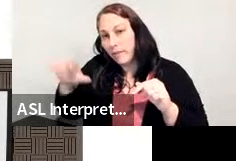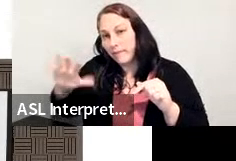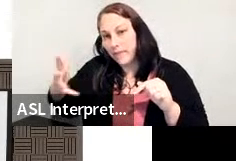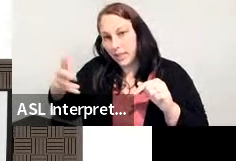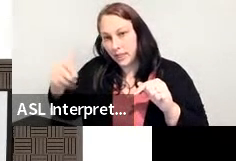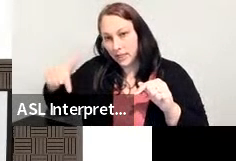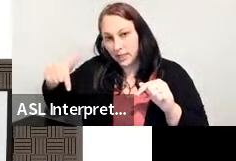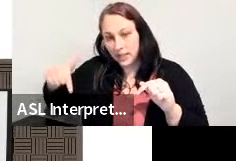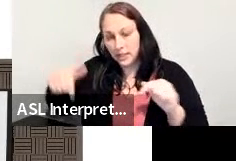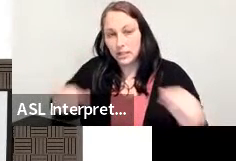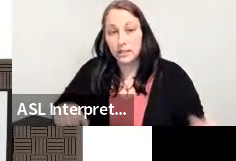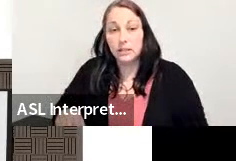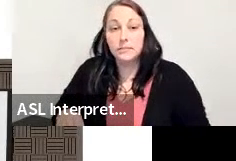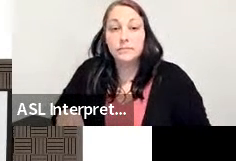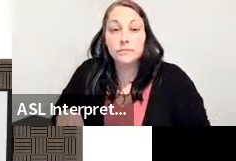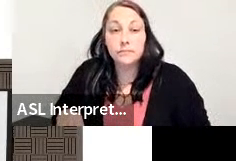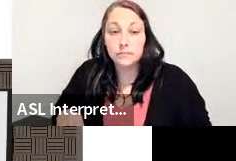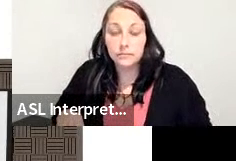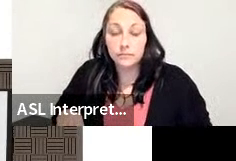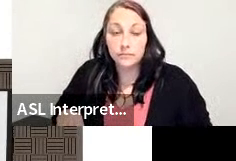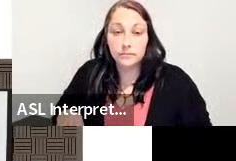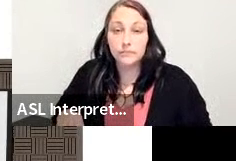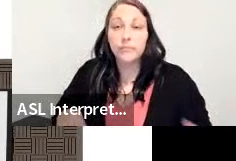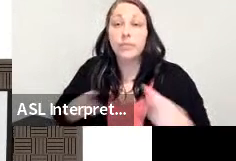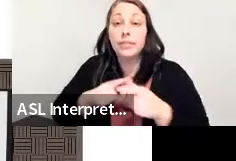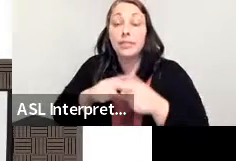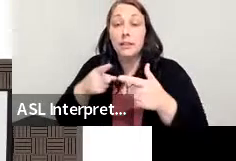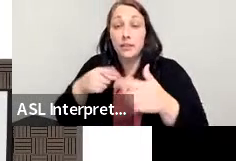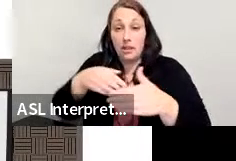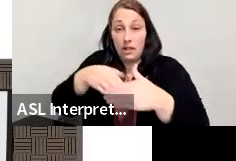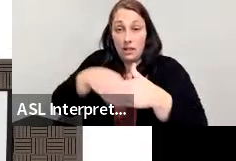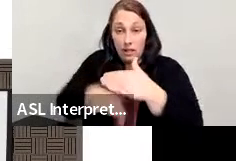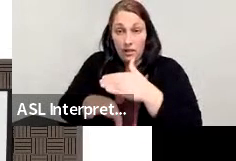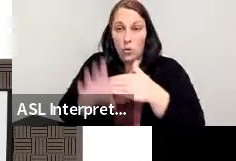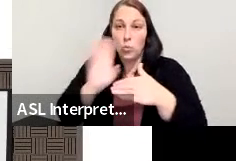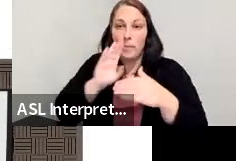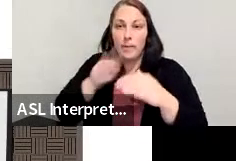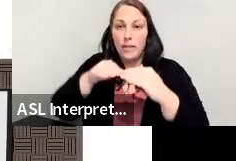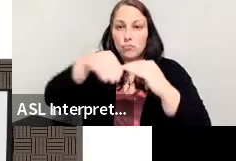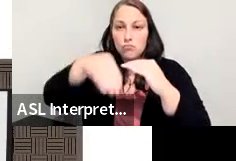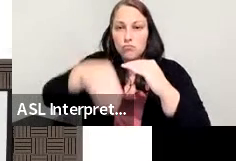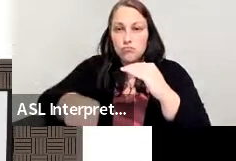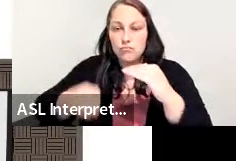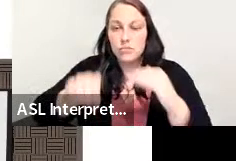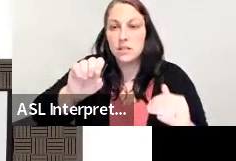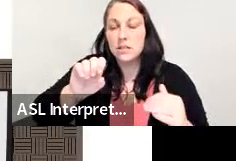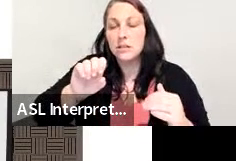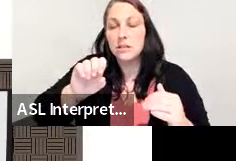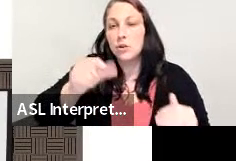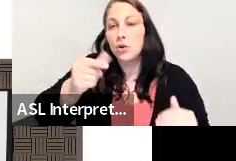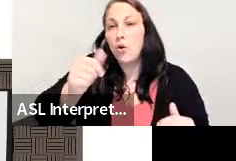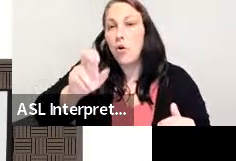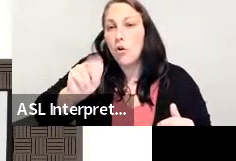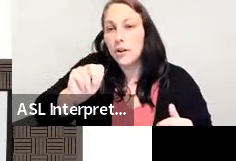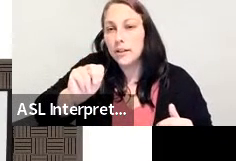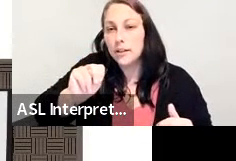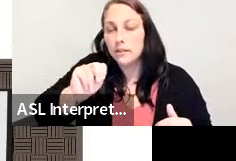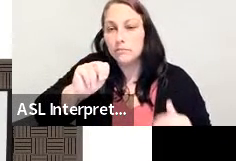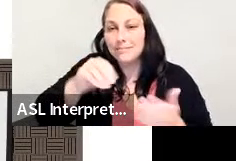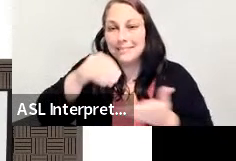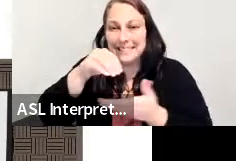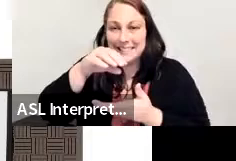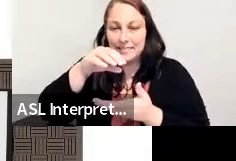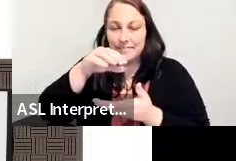center leads through to the sunken garden. And then on 6th Street, we have more retail along 6th Street. We also have